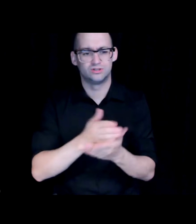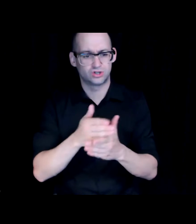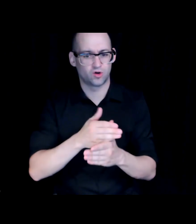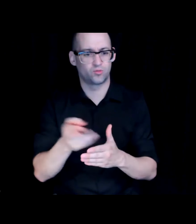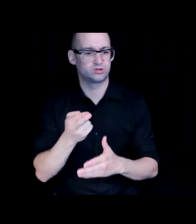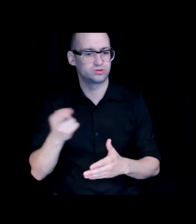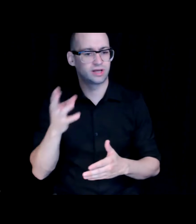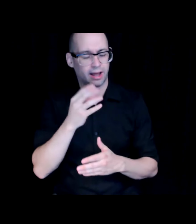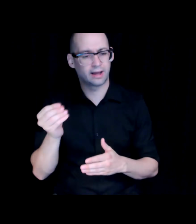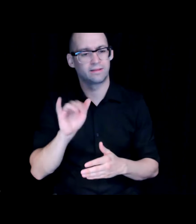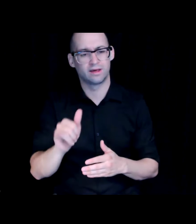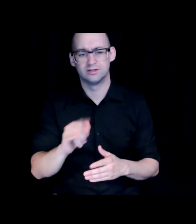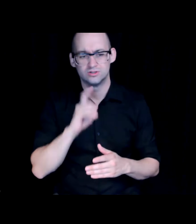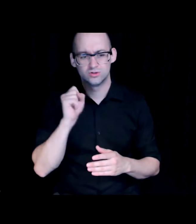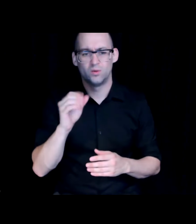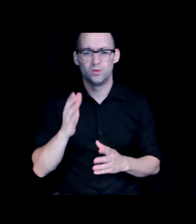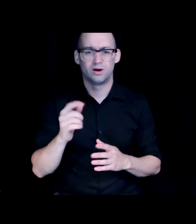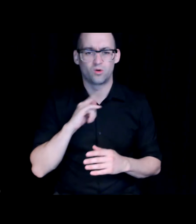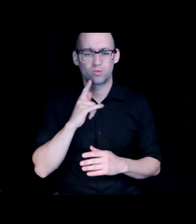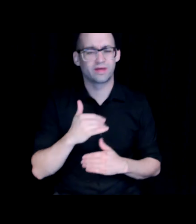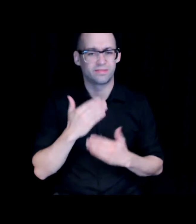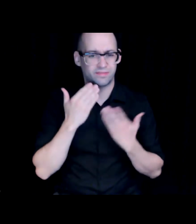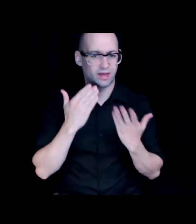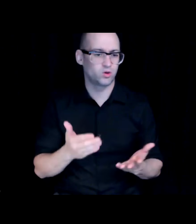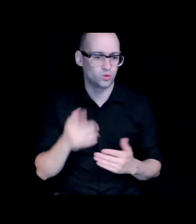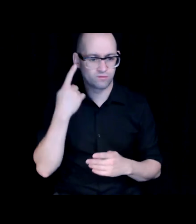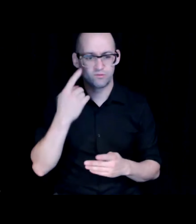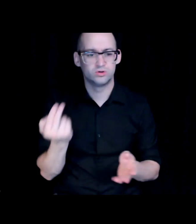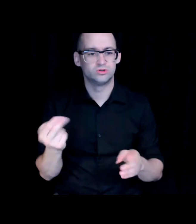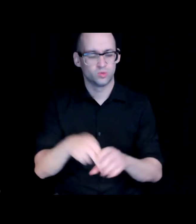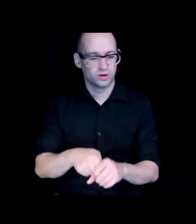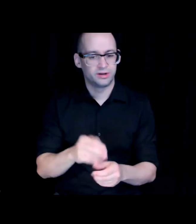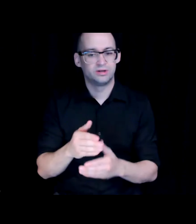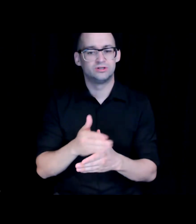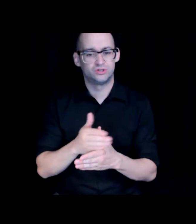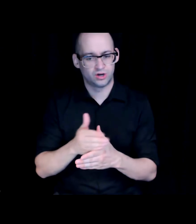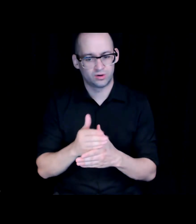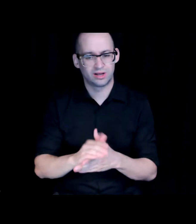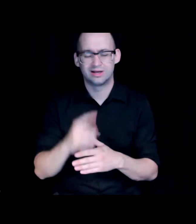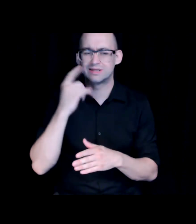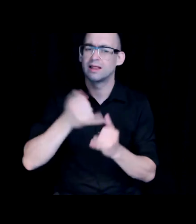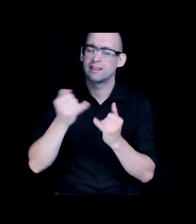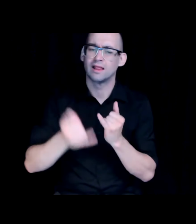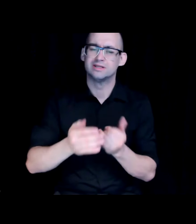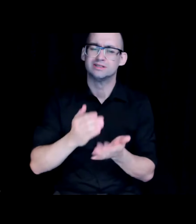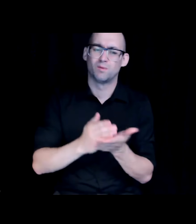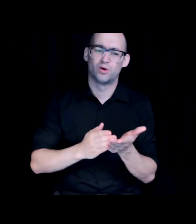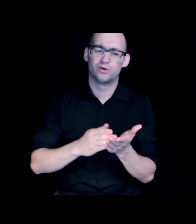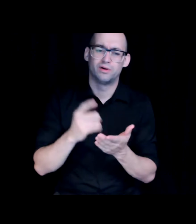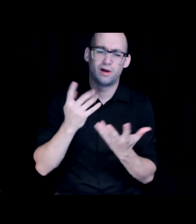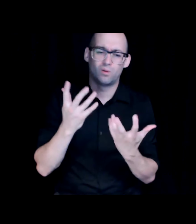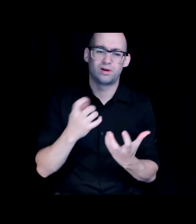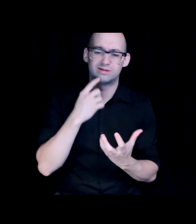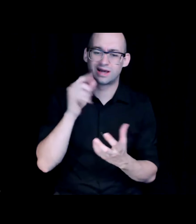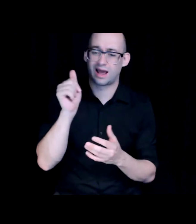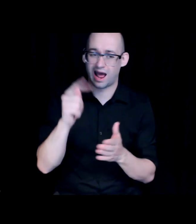expertise. So thank you for joining. Thank you for sharing. And Just last part, I would yeah, go say ahead. at the beginning,